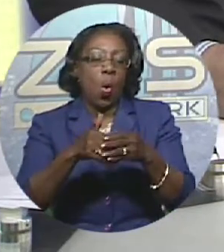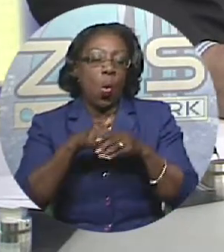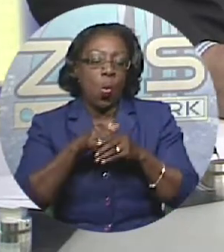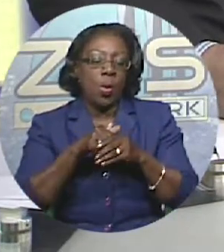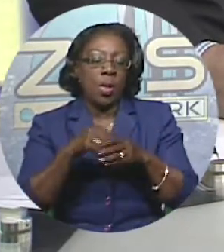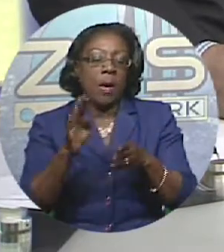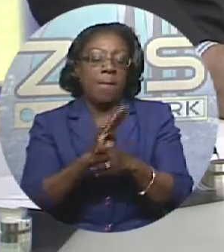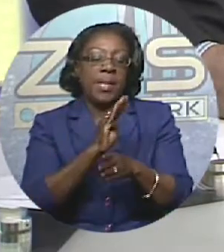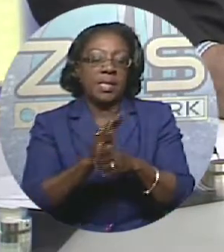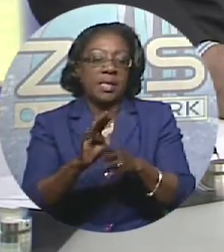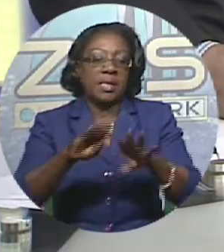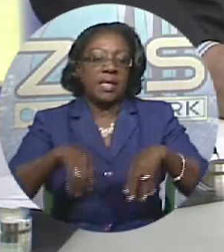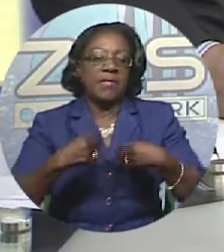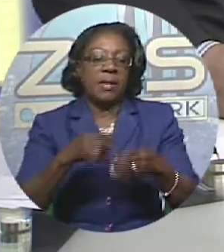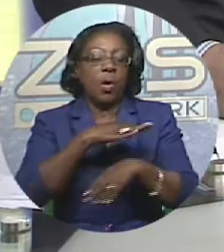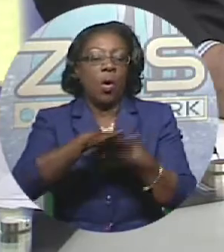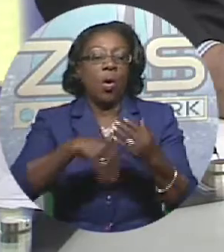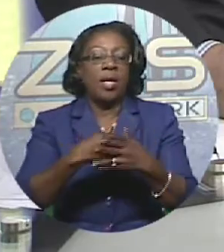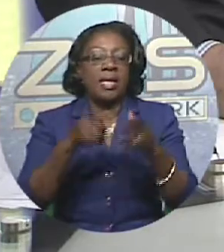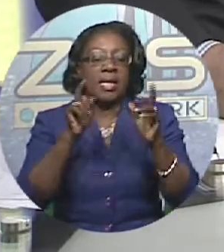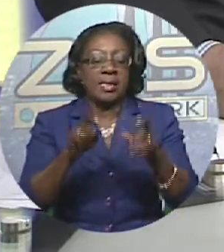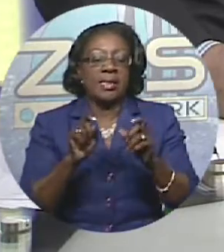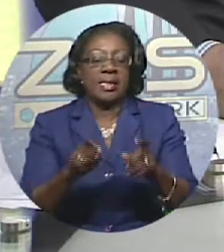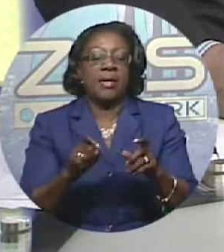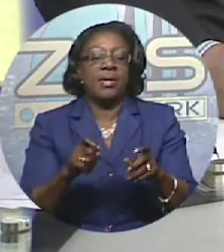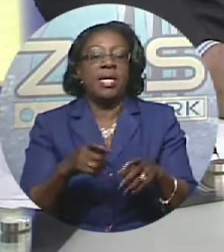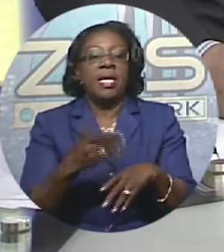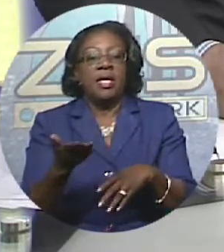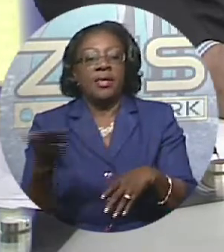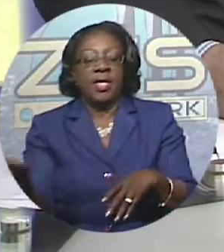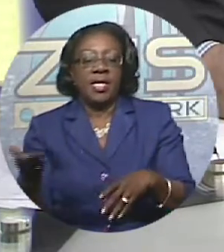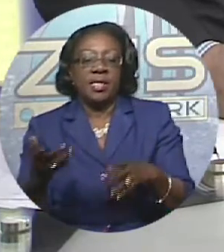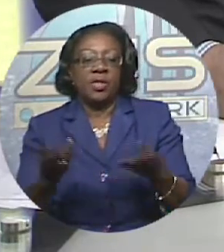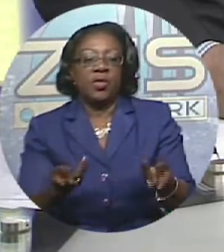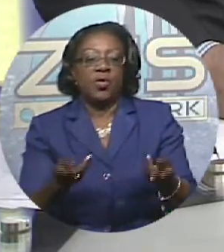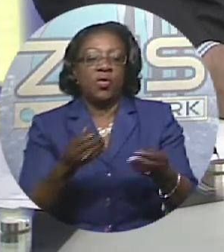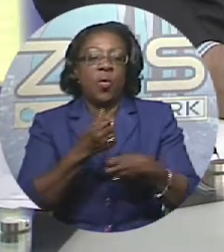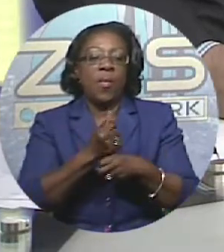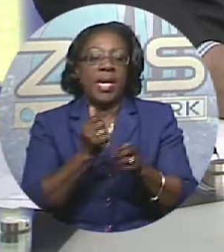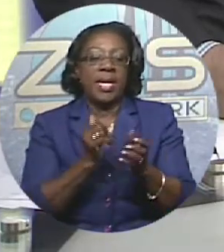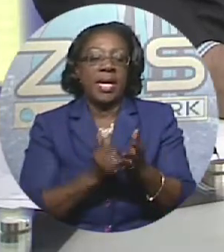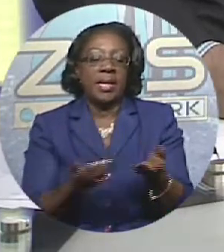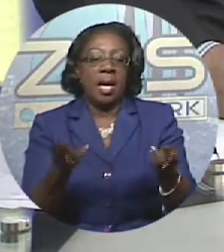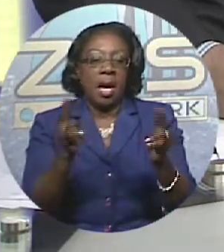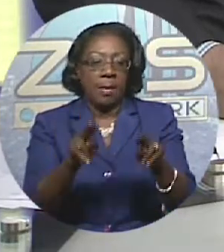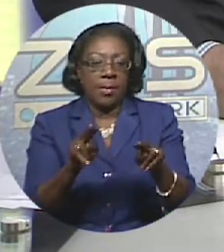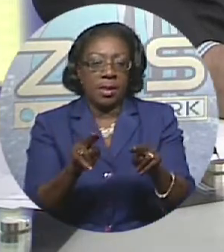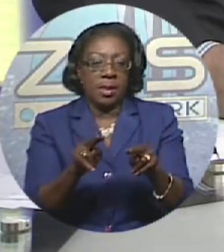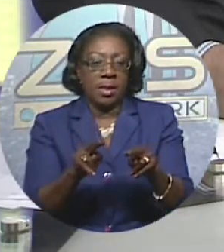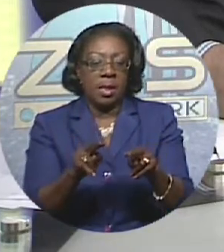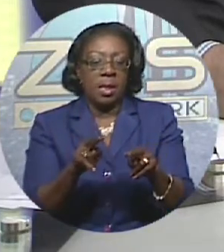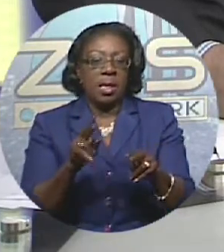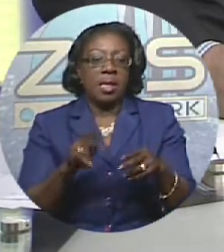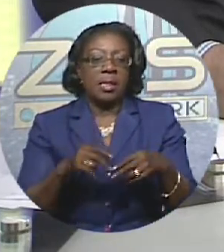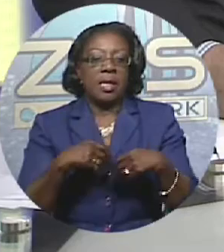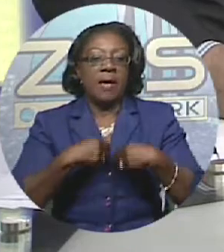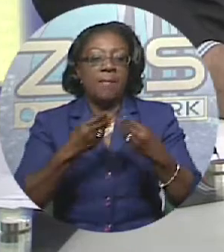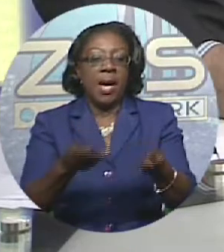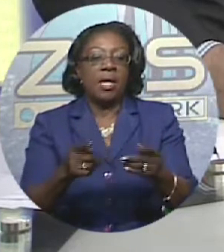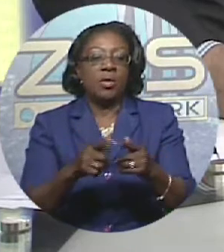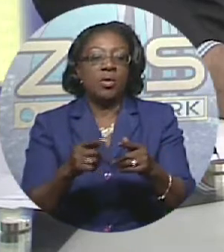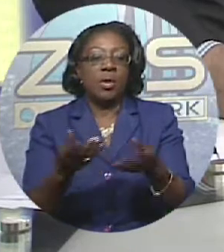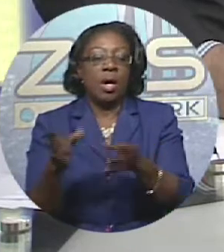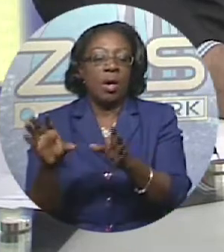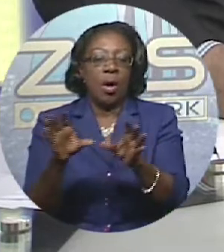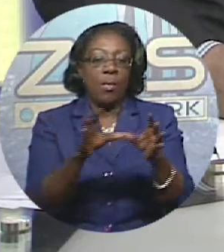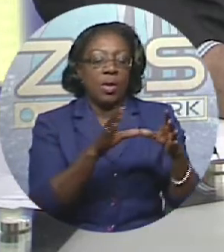essential tools needed to make it thrive. Well, as we hear from Clint Watson, it's just the latest move by a popular businessman to give back to the community and